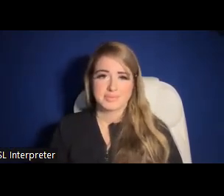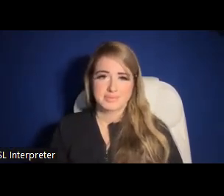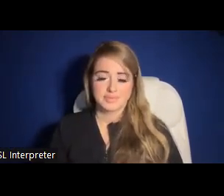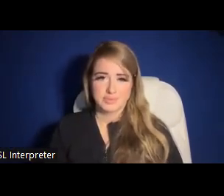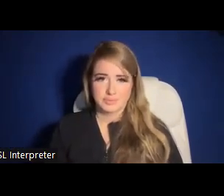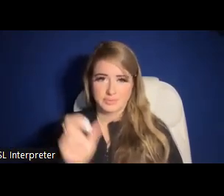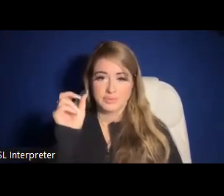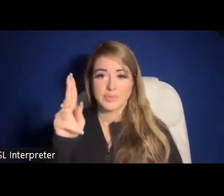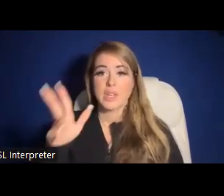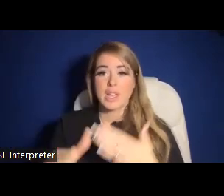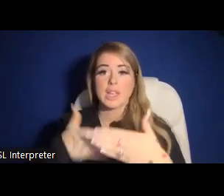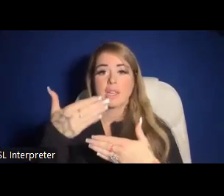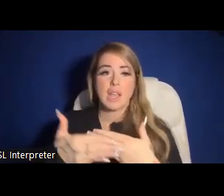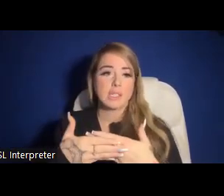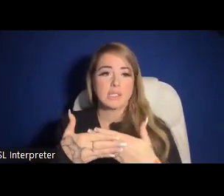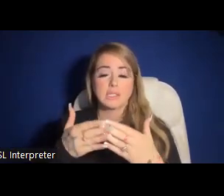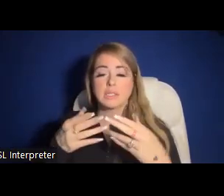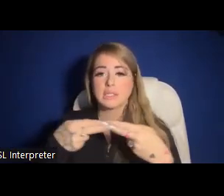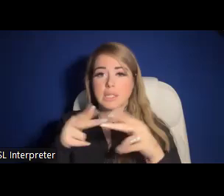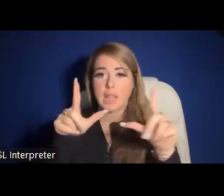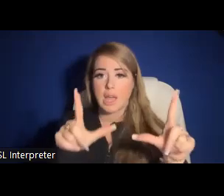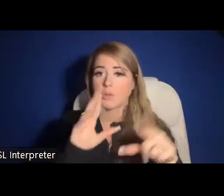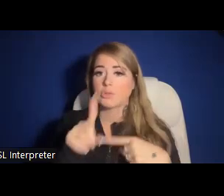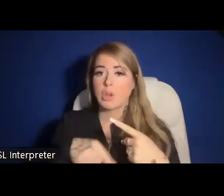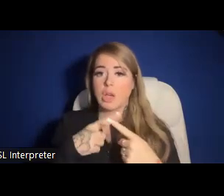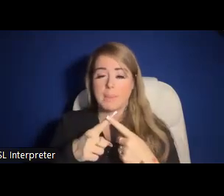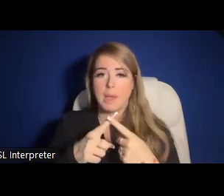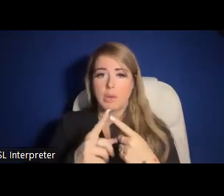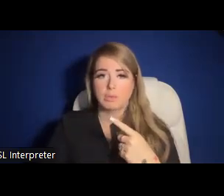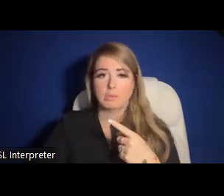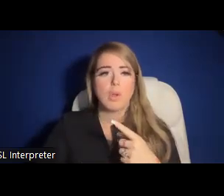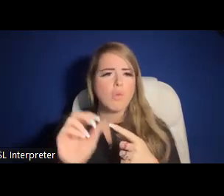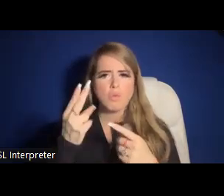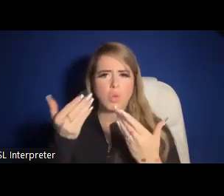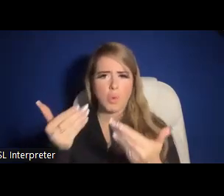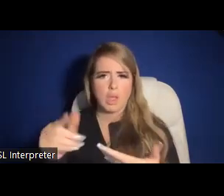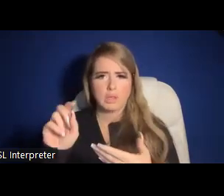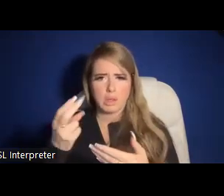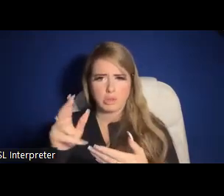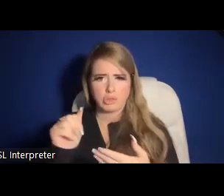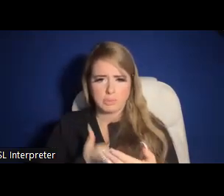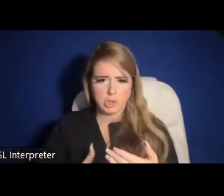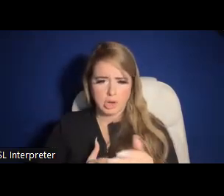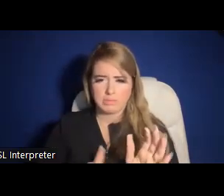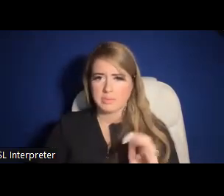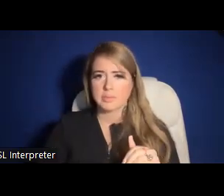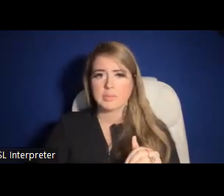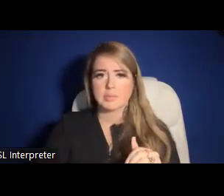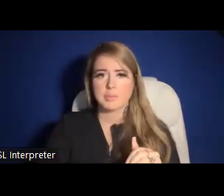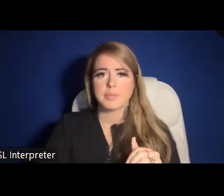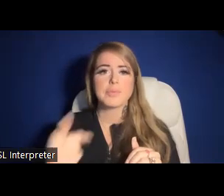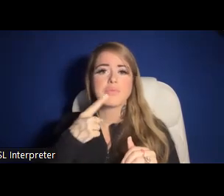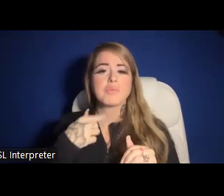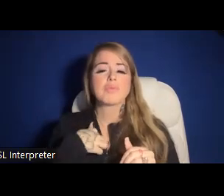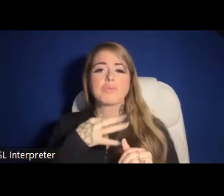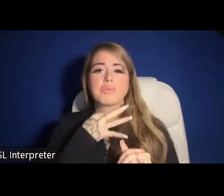Okay, so this next slide is to talk a little bit about, oh, go ahead, Tasha, sorry. I just have a